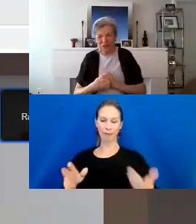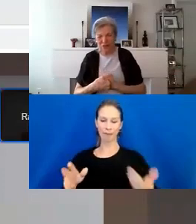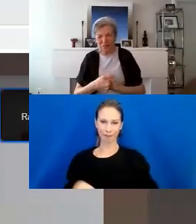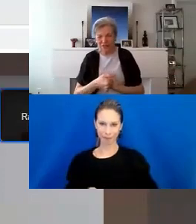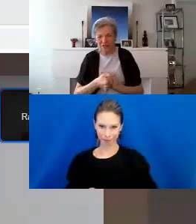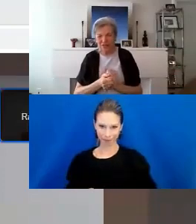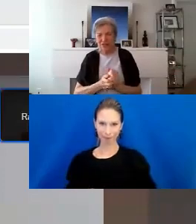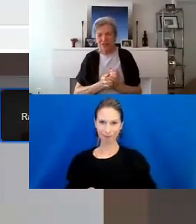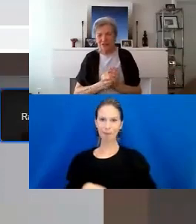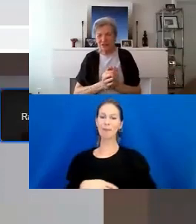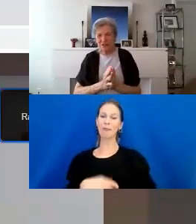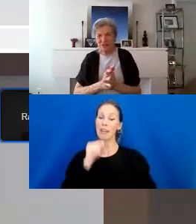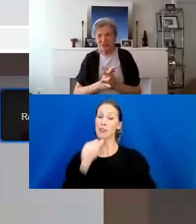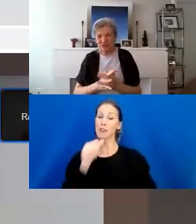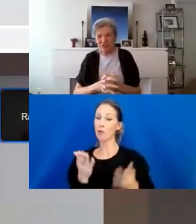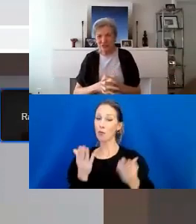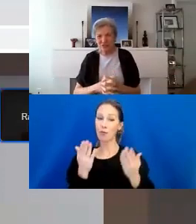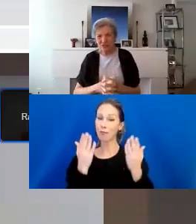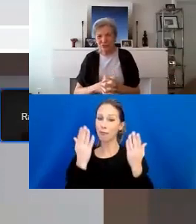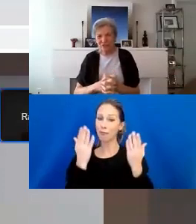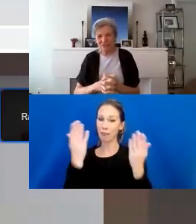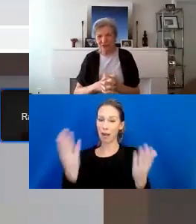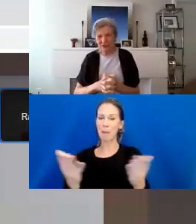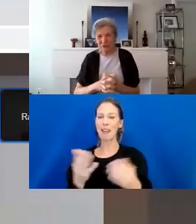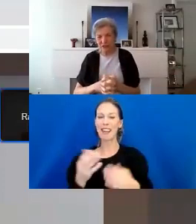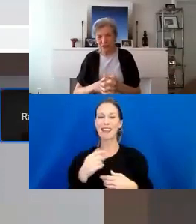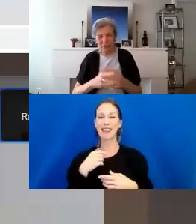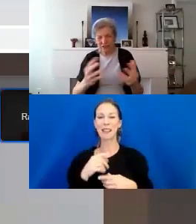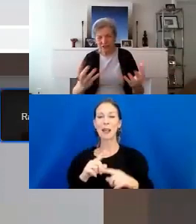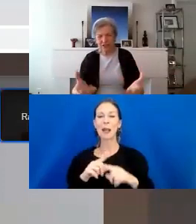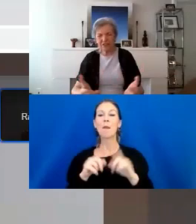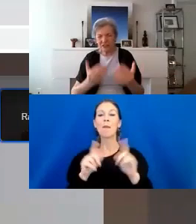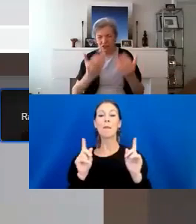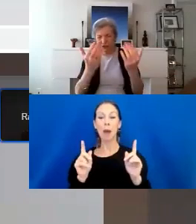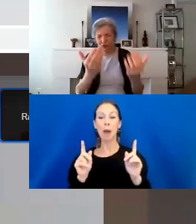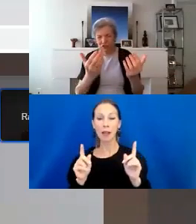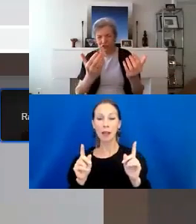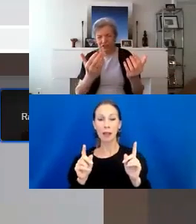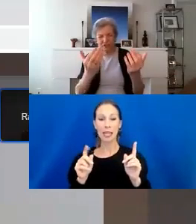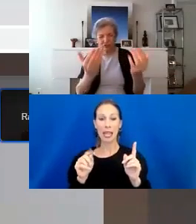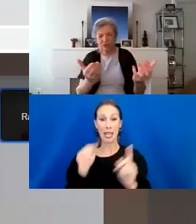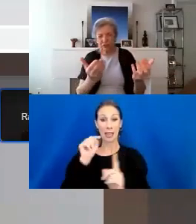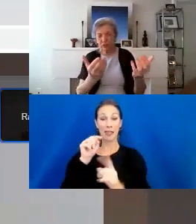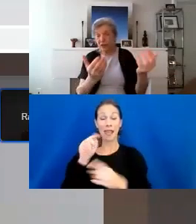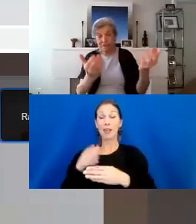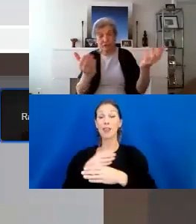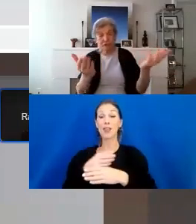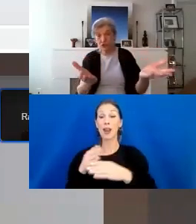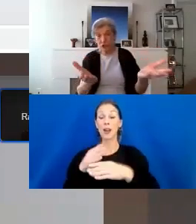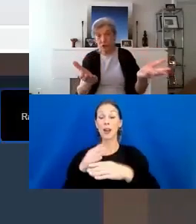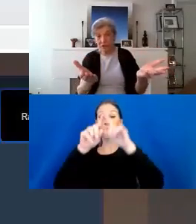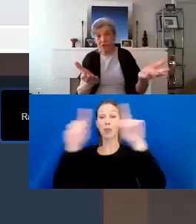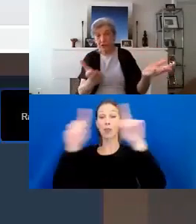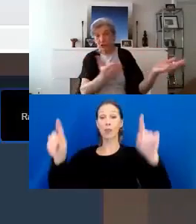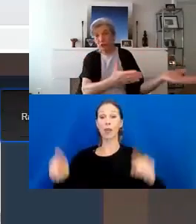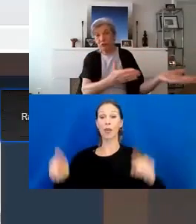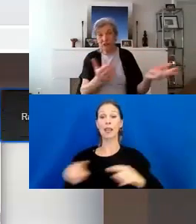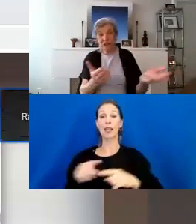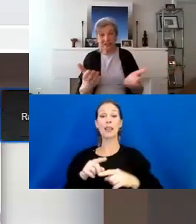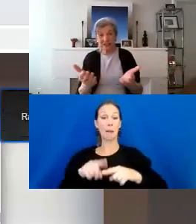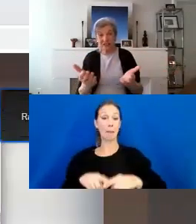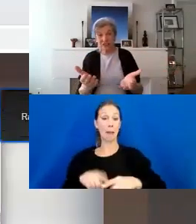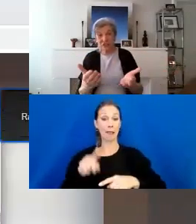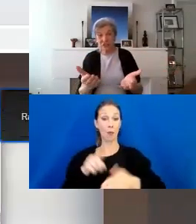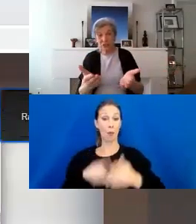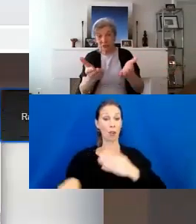I heartily recommend you decide to do it in that way, in that shared screen, whatever you're showing, you would